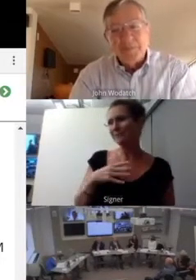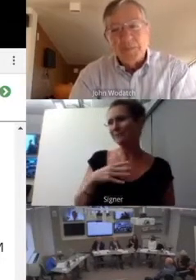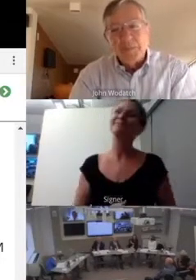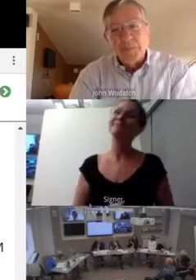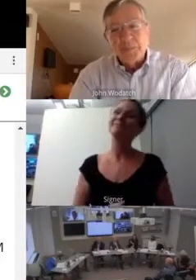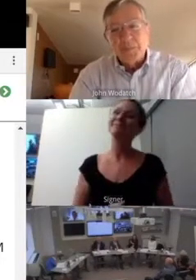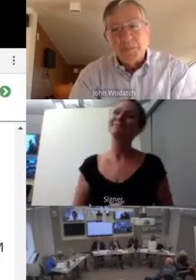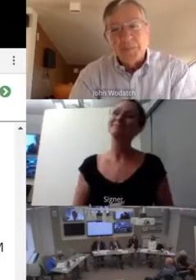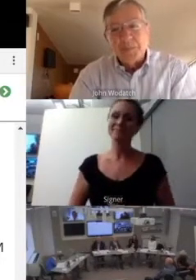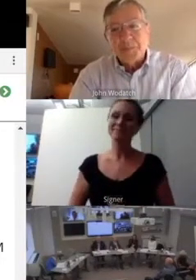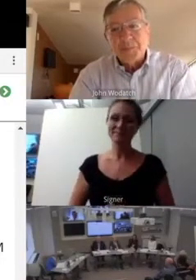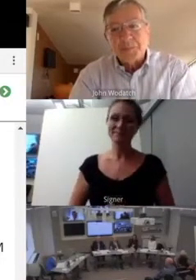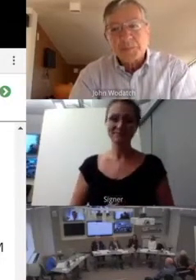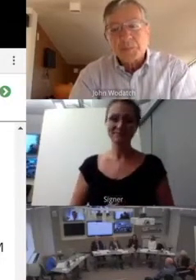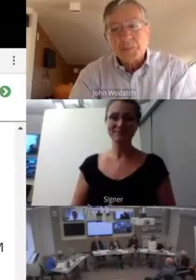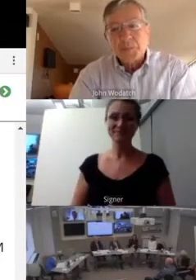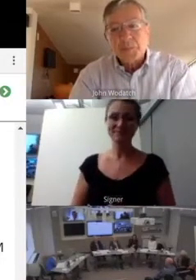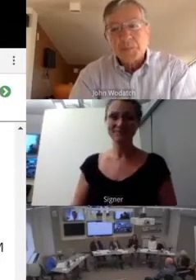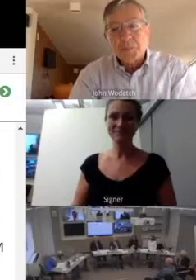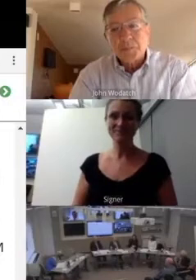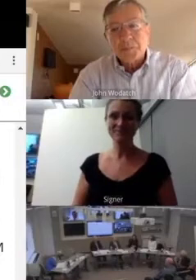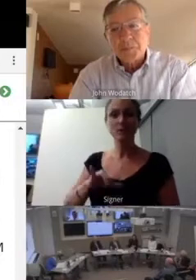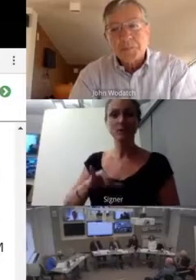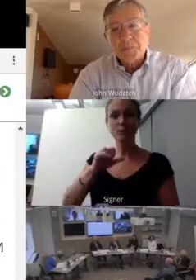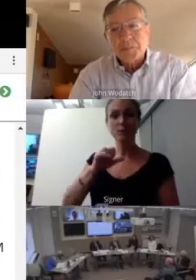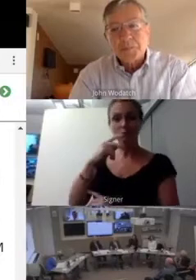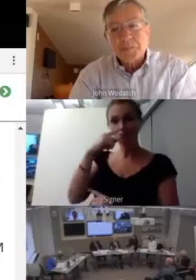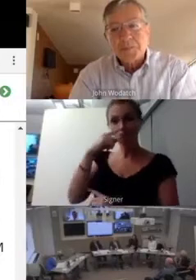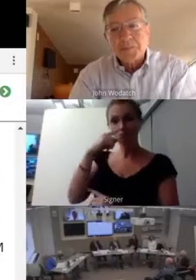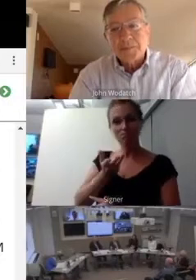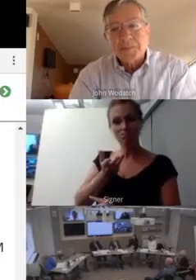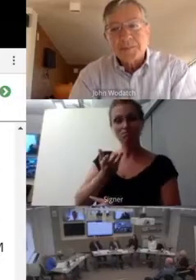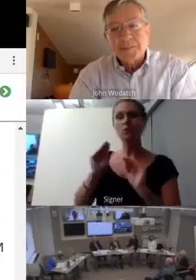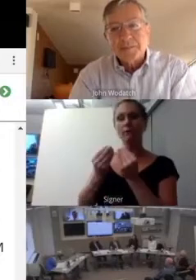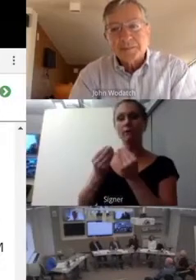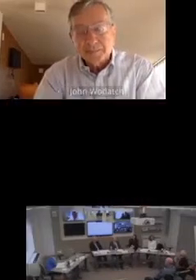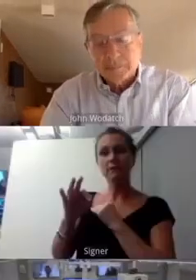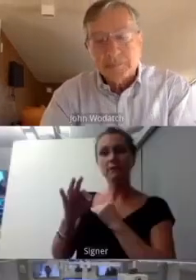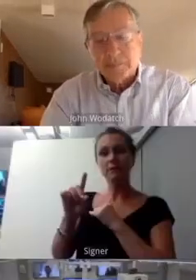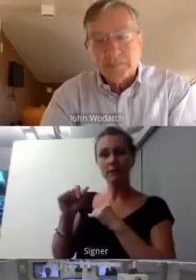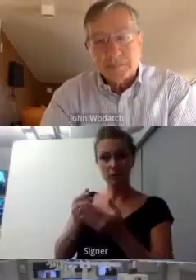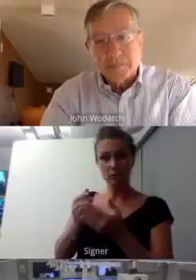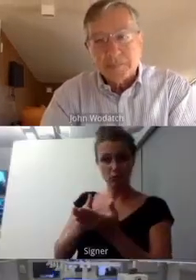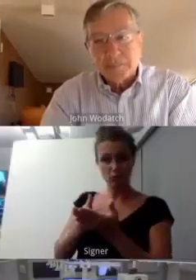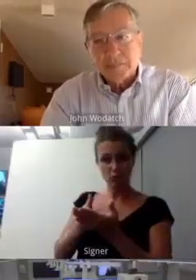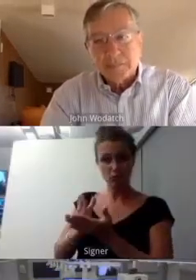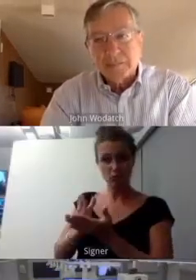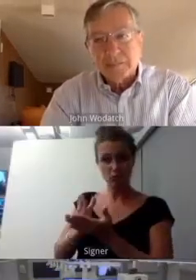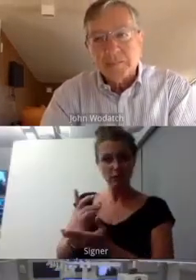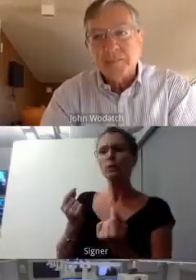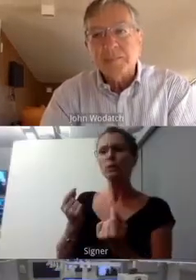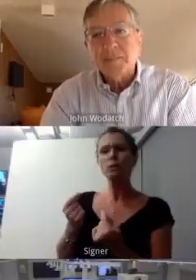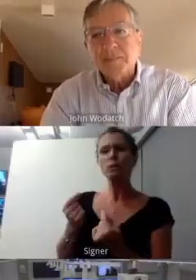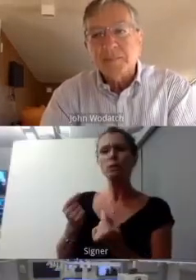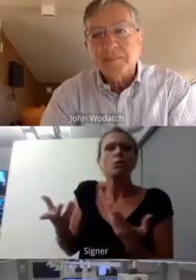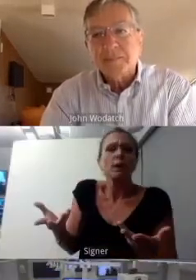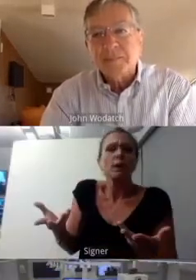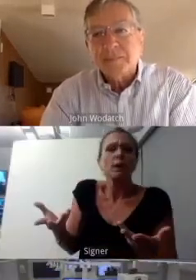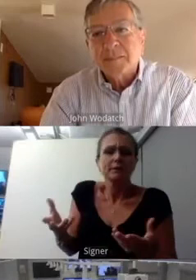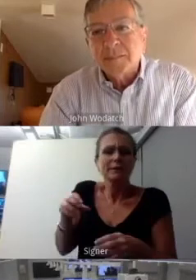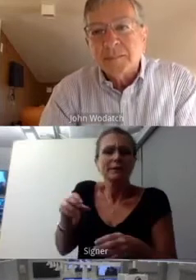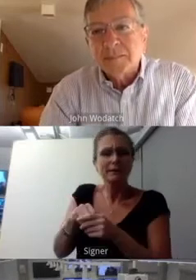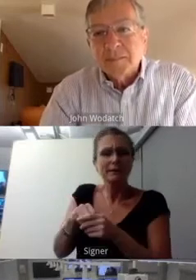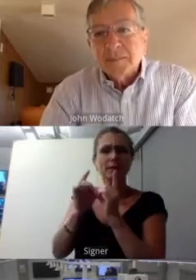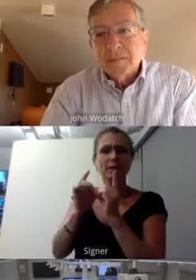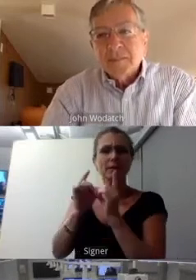the Office of Disability Rights does in the Department of Justice. You had 150 employees. Tell us how